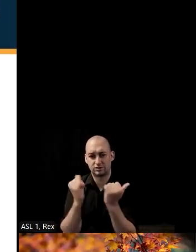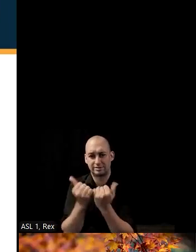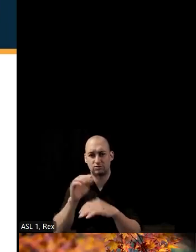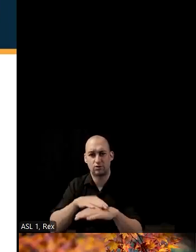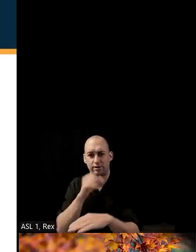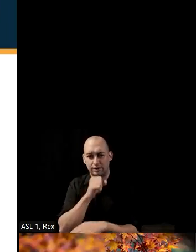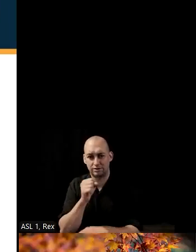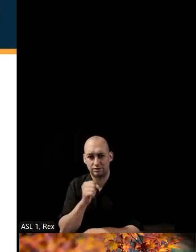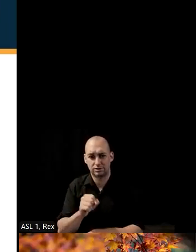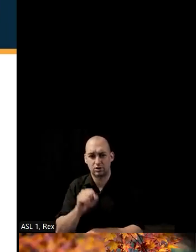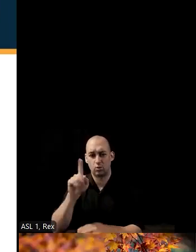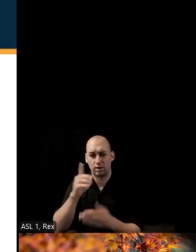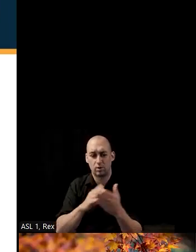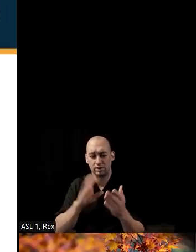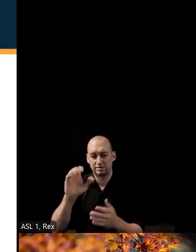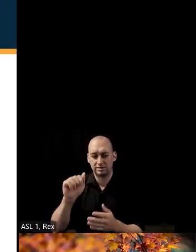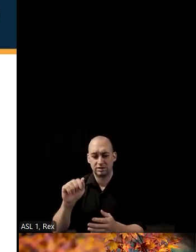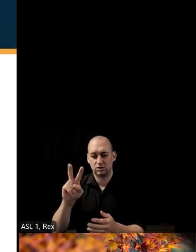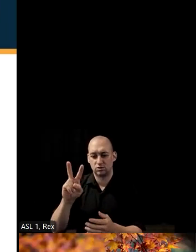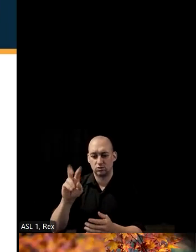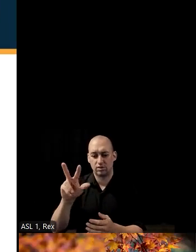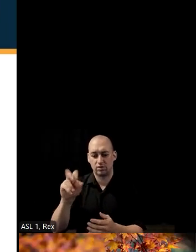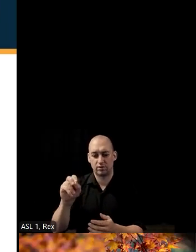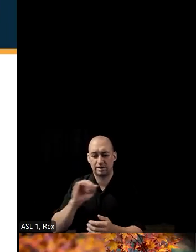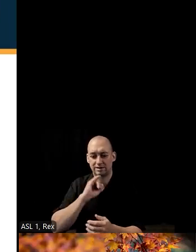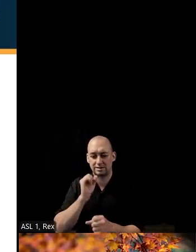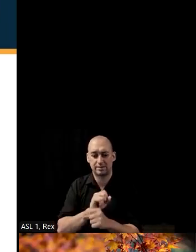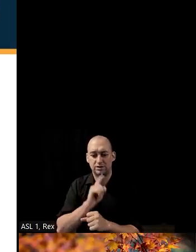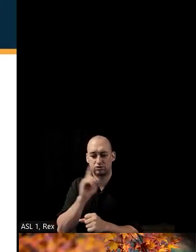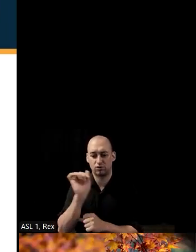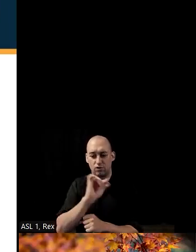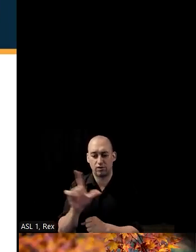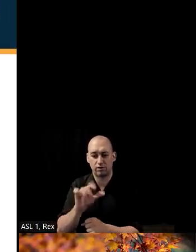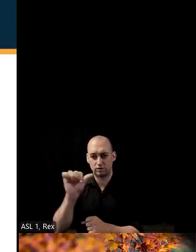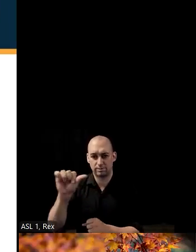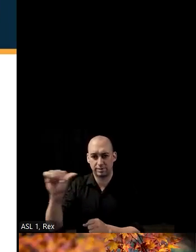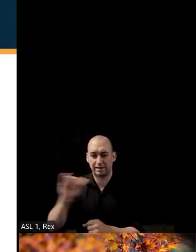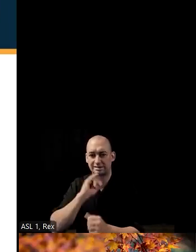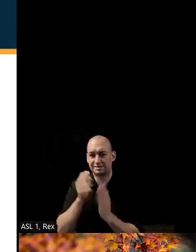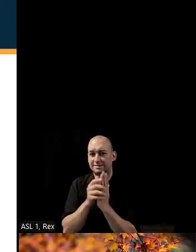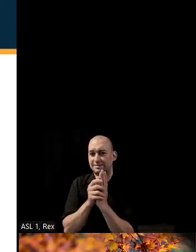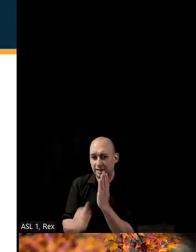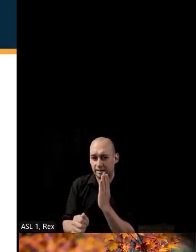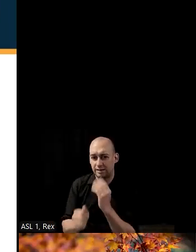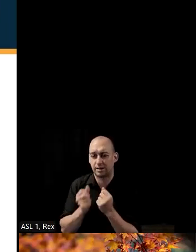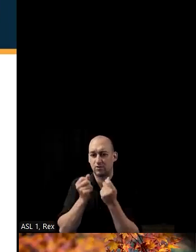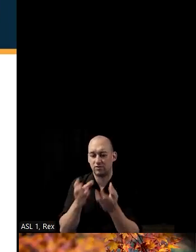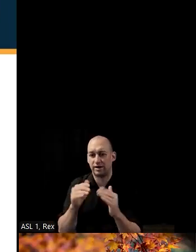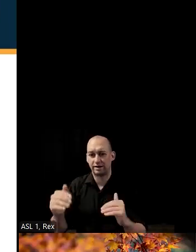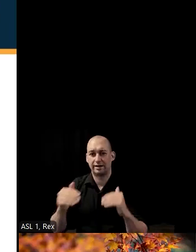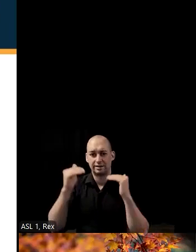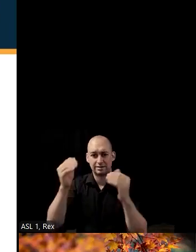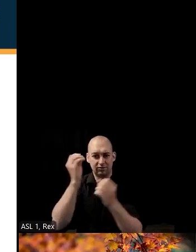component of CA 2030 is to ensure that all AAAs are skilled in providing enhanced